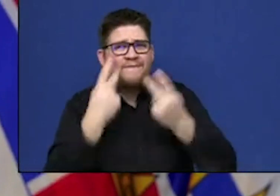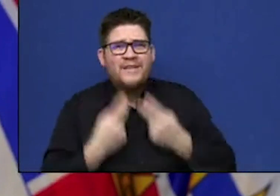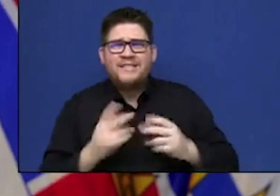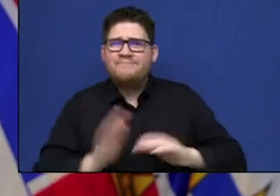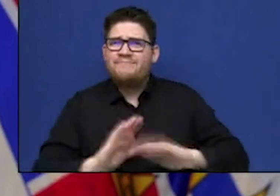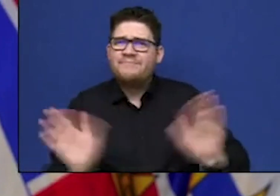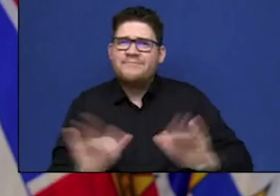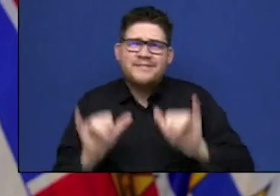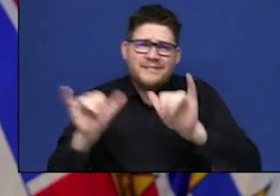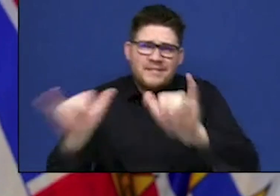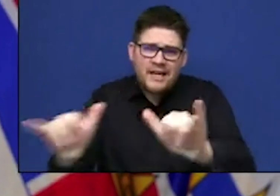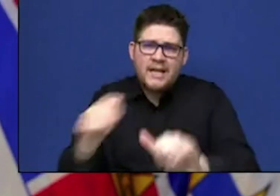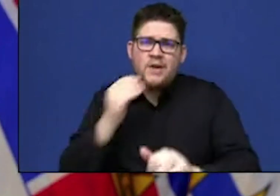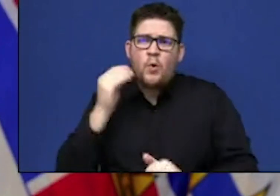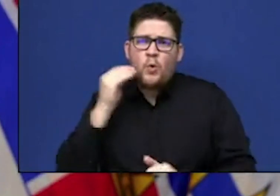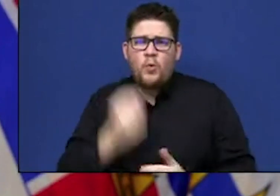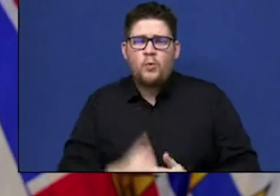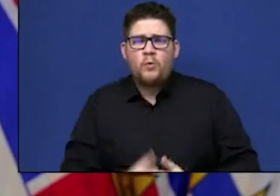Richard, are you there? On the